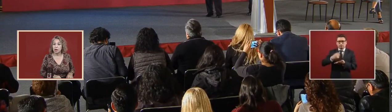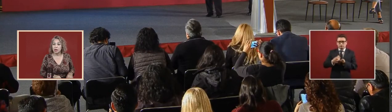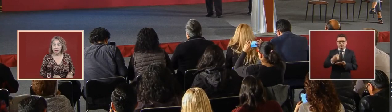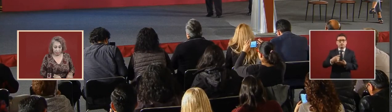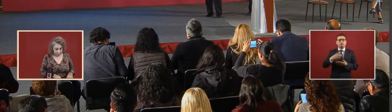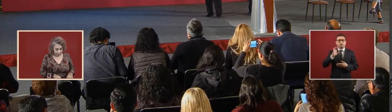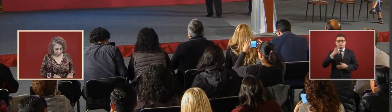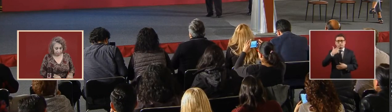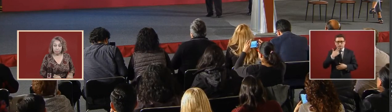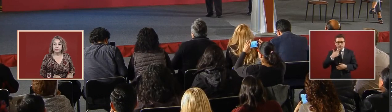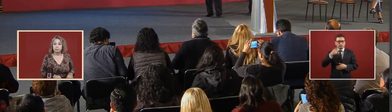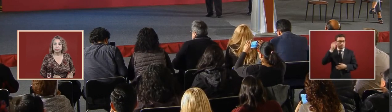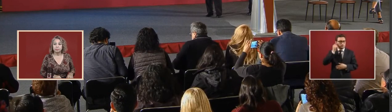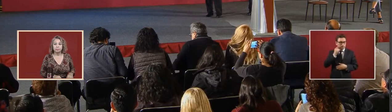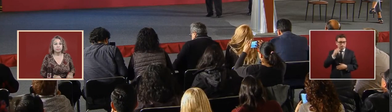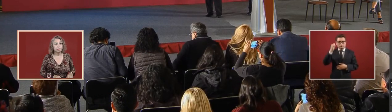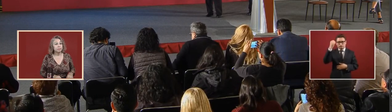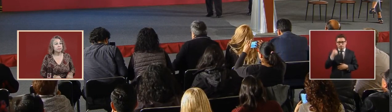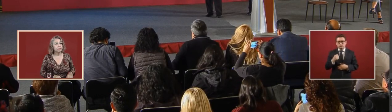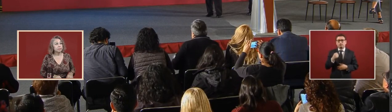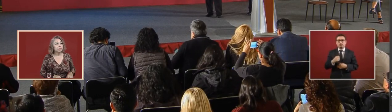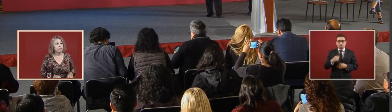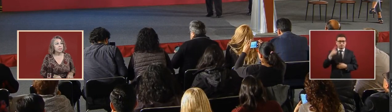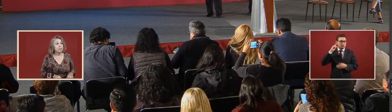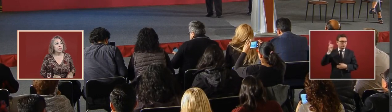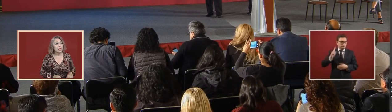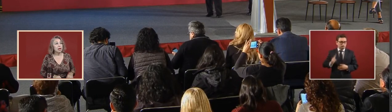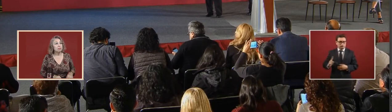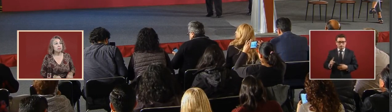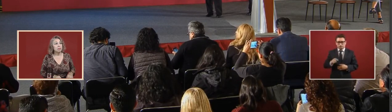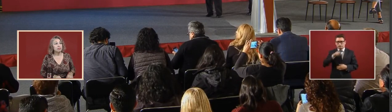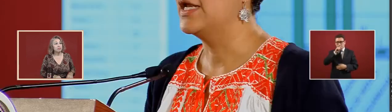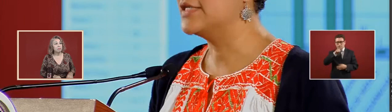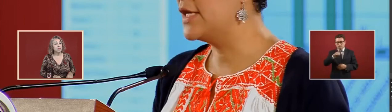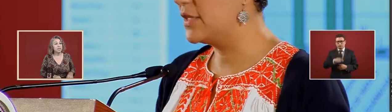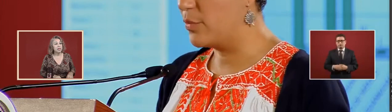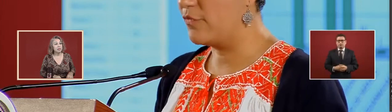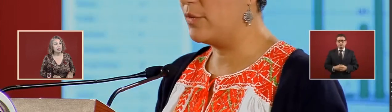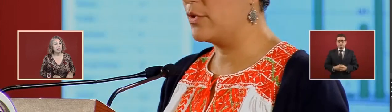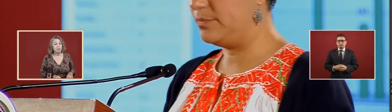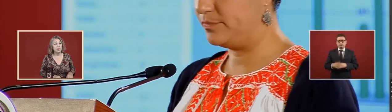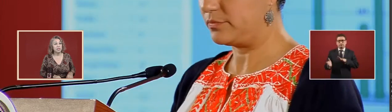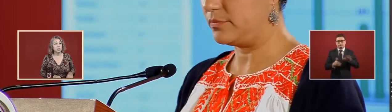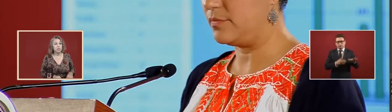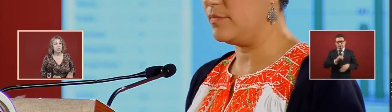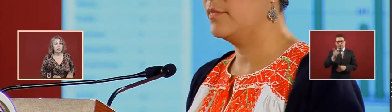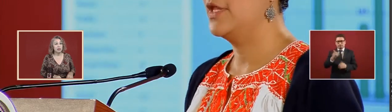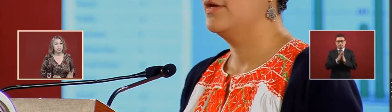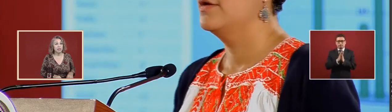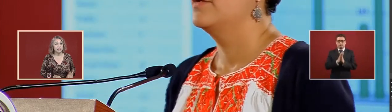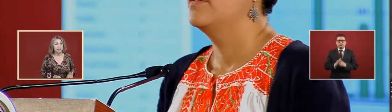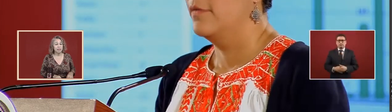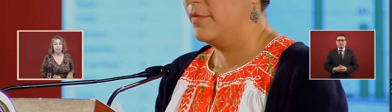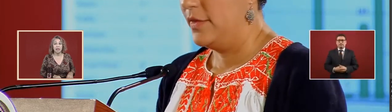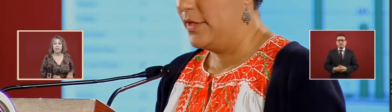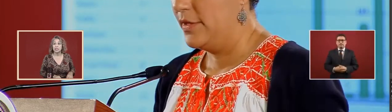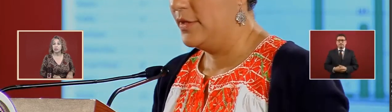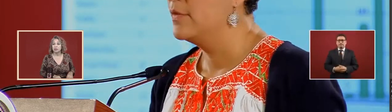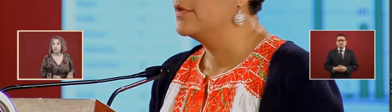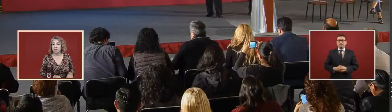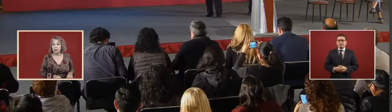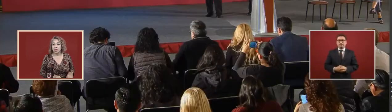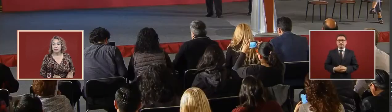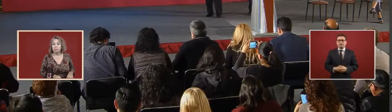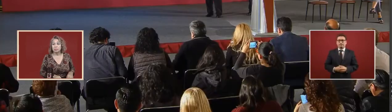3,024. Guerrero, Sinaloa, Zacatecas, y Jalisco. They're the biggest ones, Sinaloa, Zacatecas, and